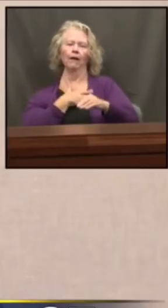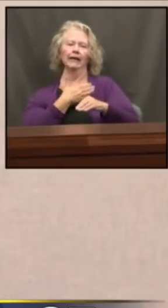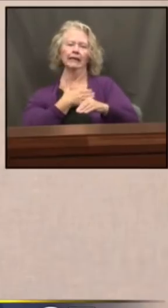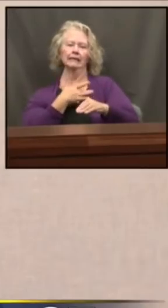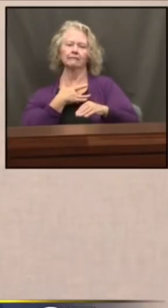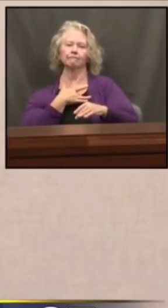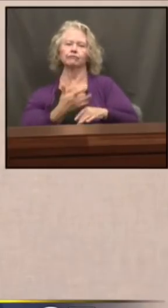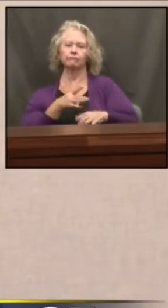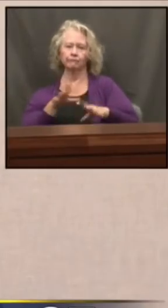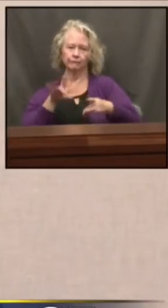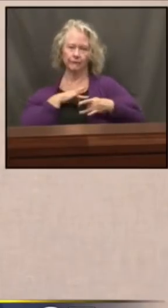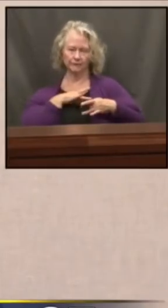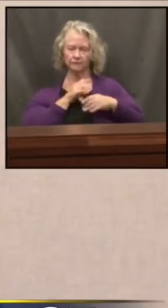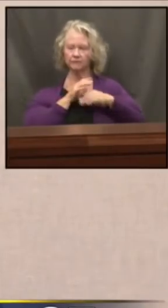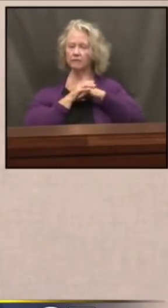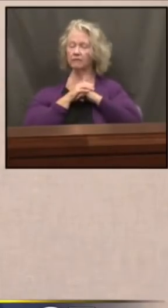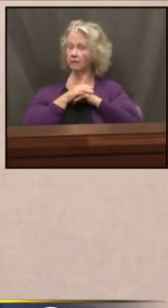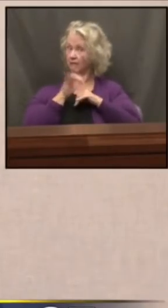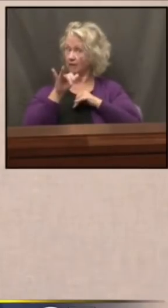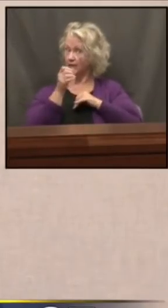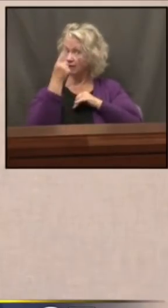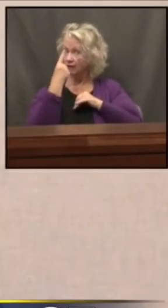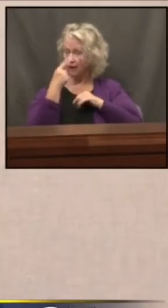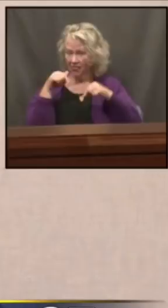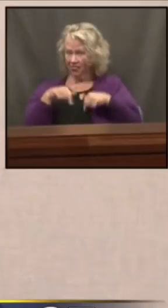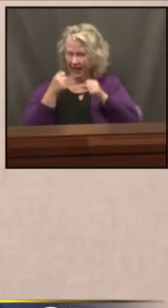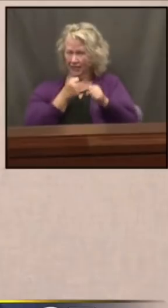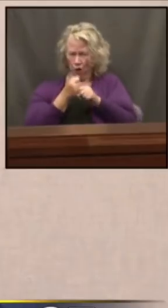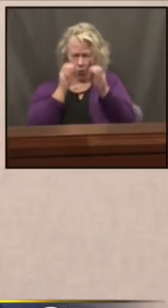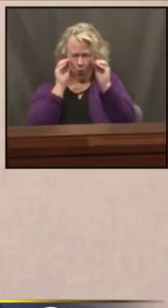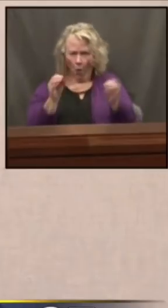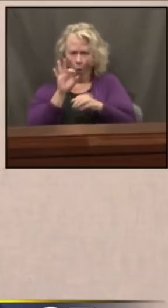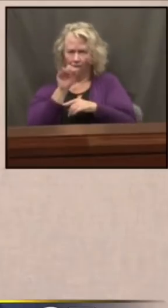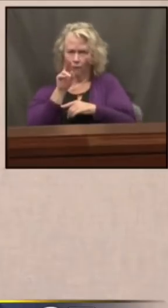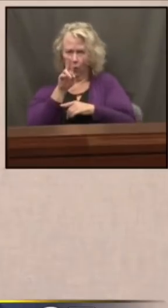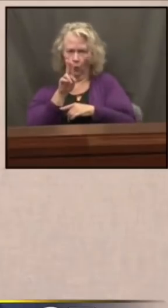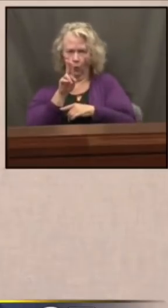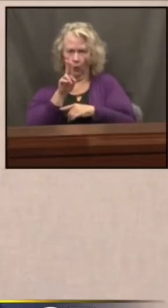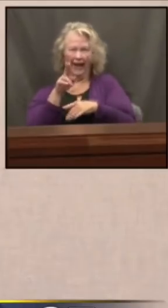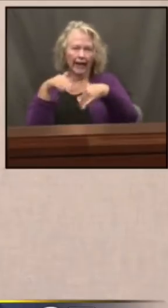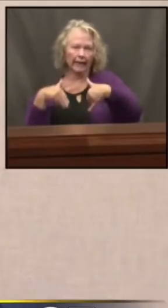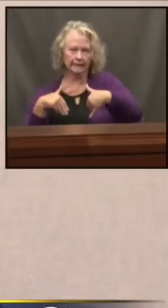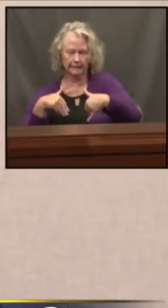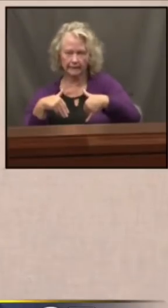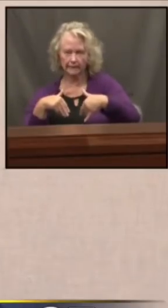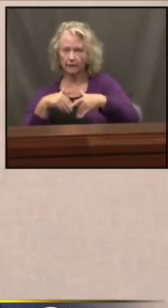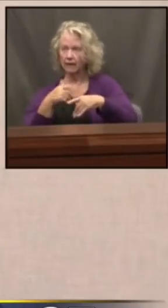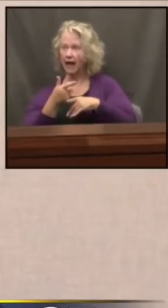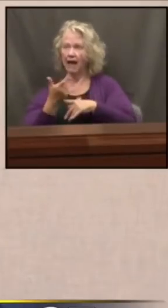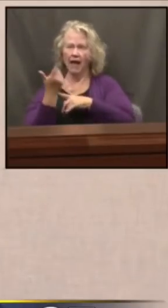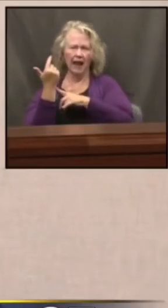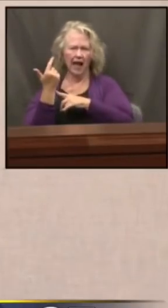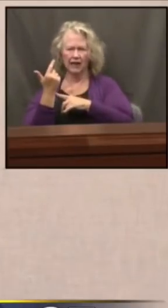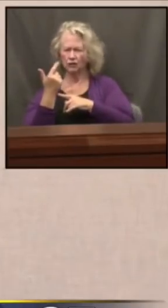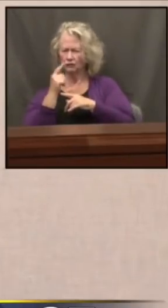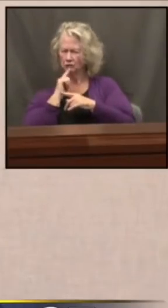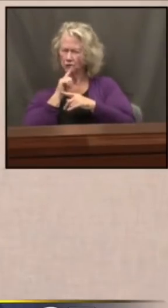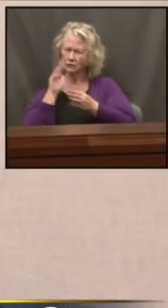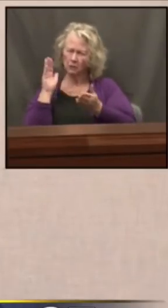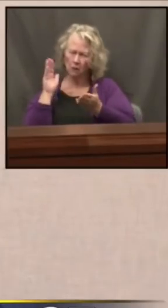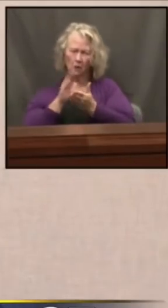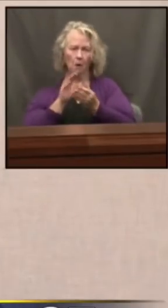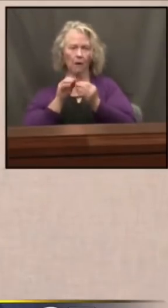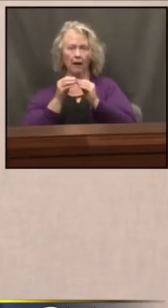flu, we've had no flu cases this year yet. And last year, we had such an exceedingly low number of cases of